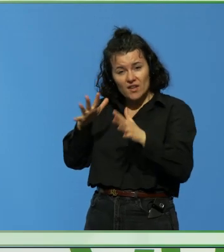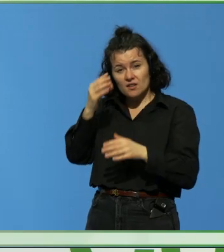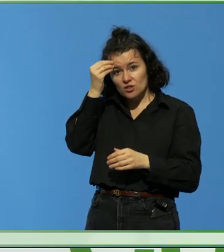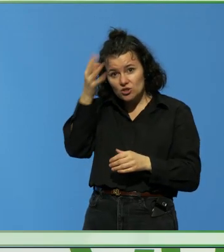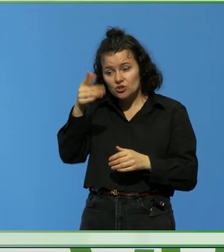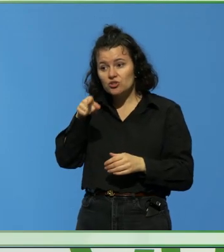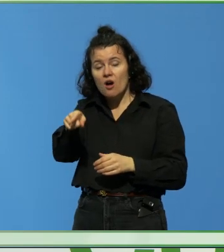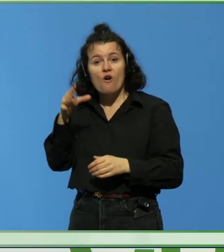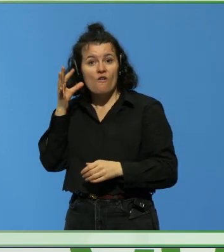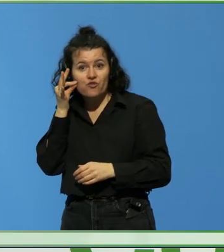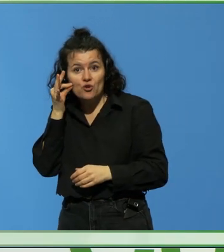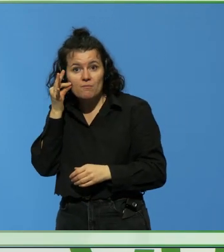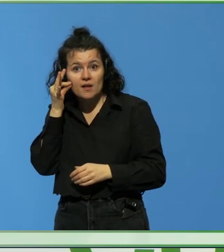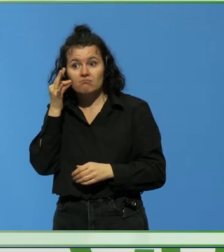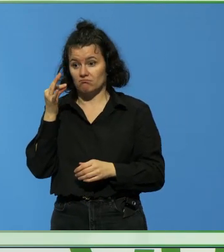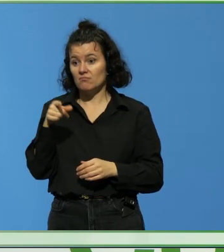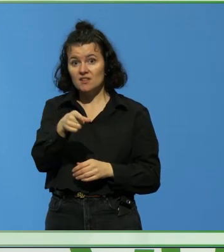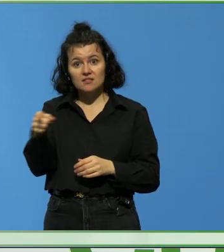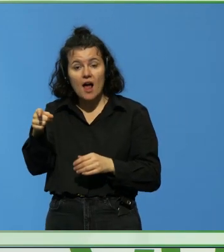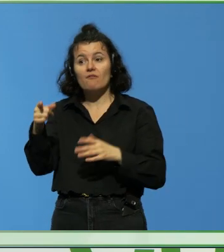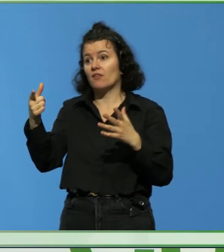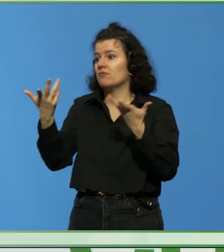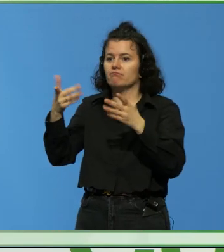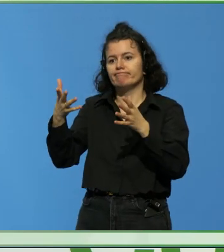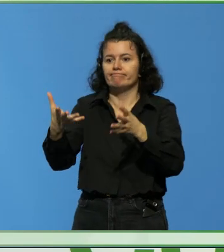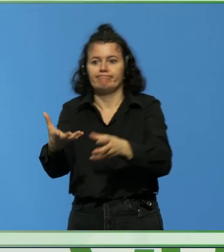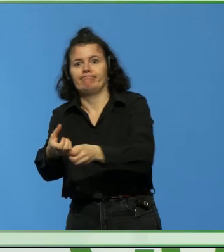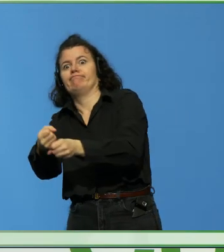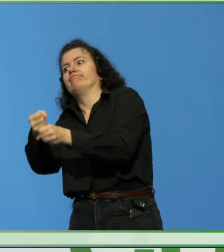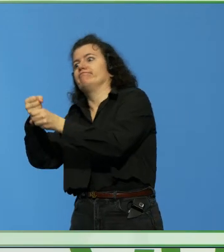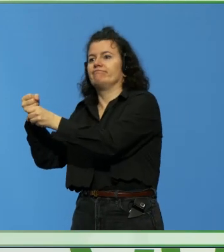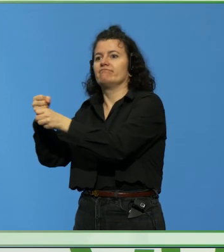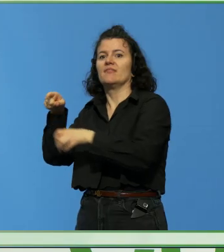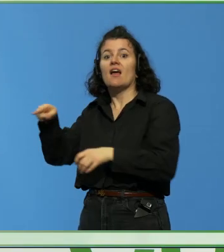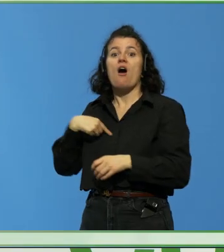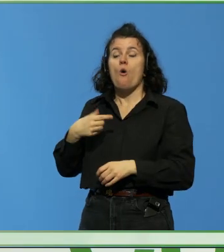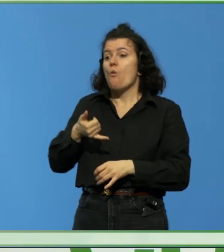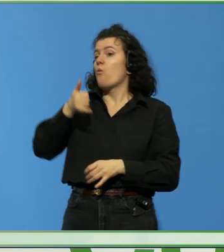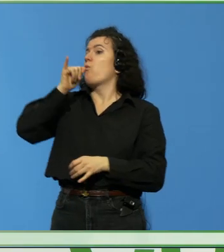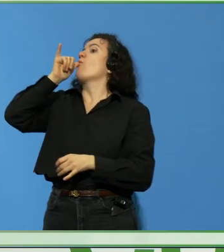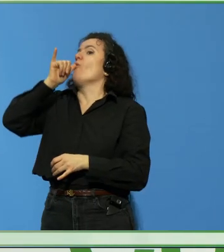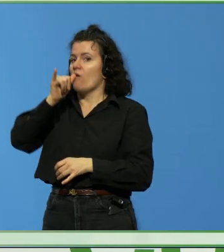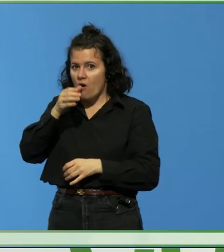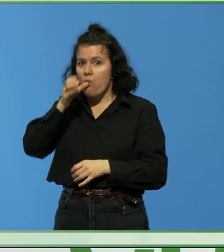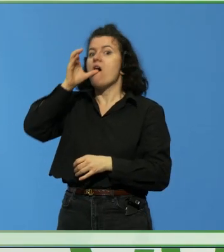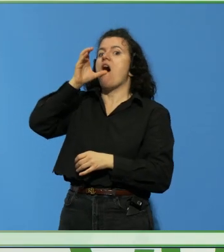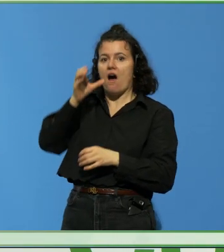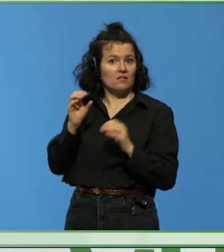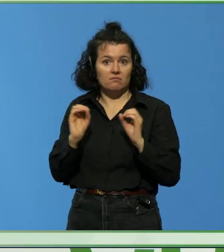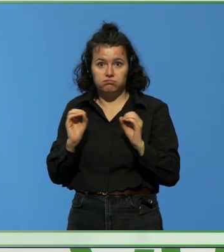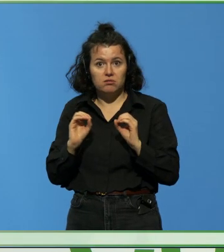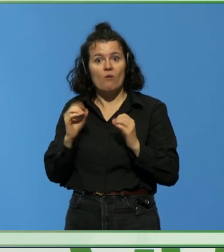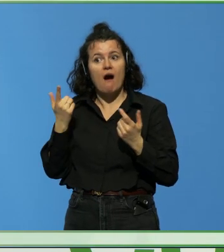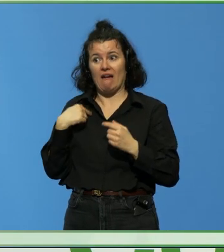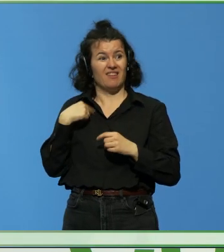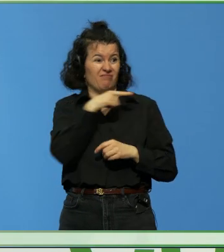the police station to report it. Then for the visually impaired, for the physical, for intellectual disability, when